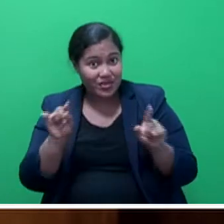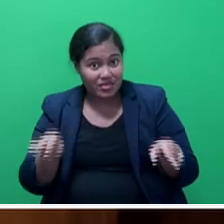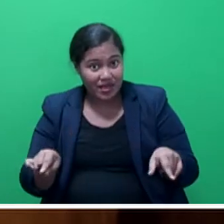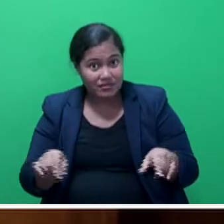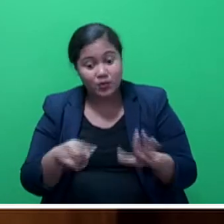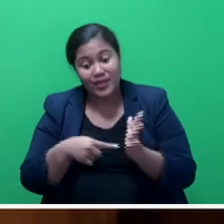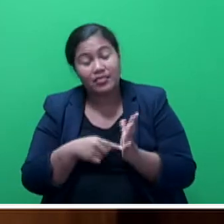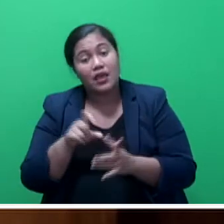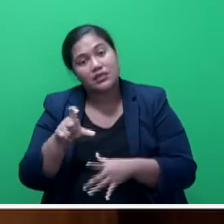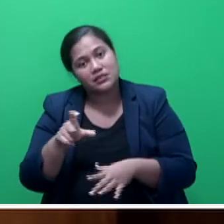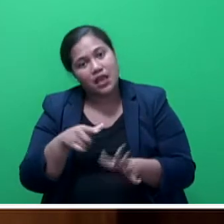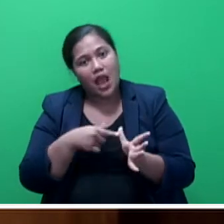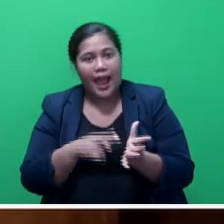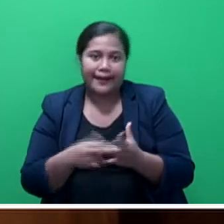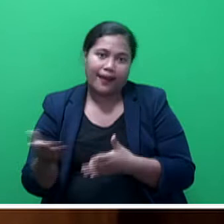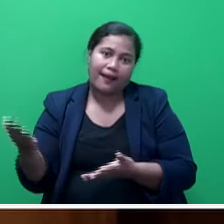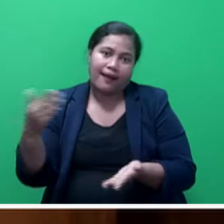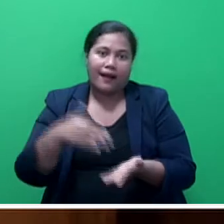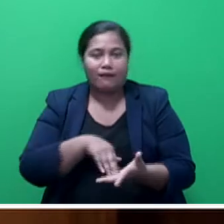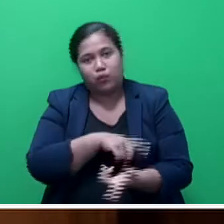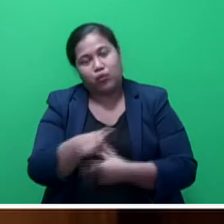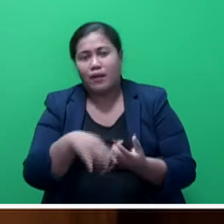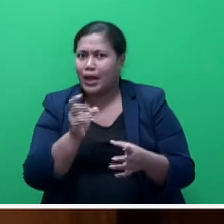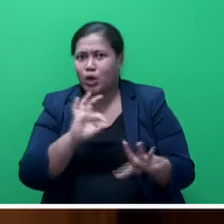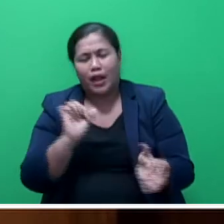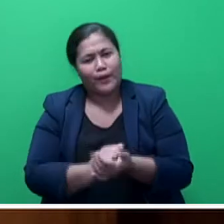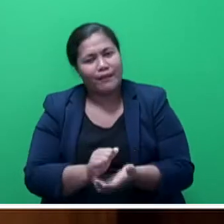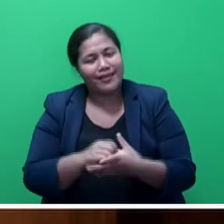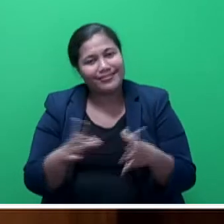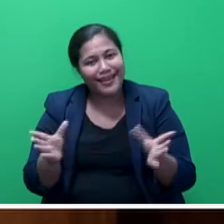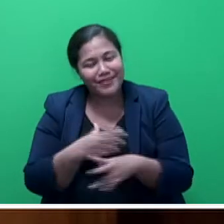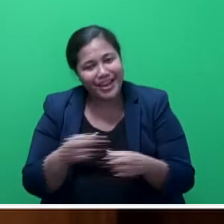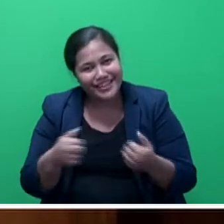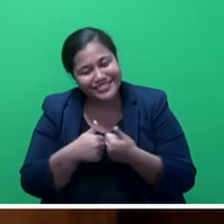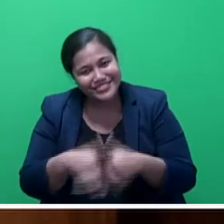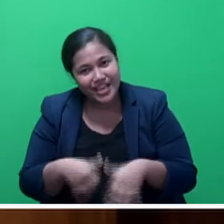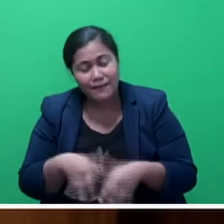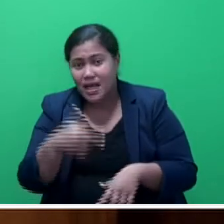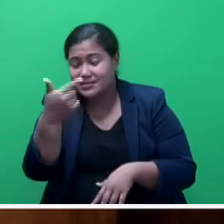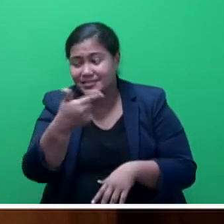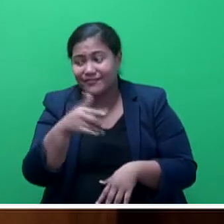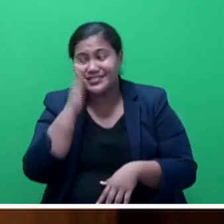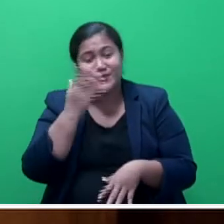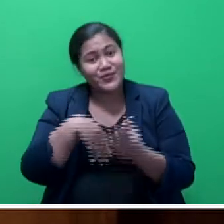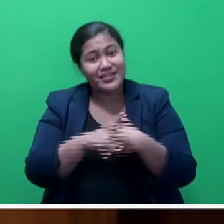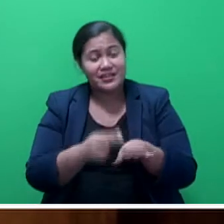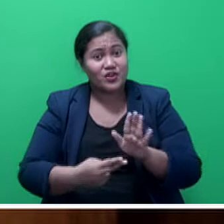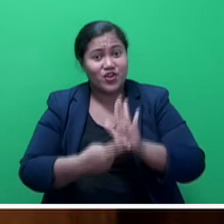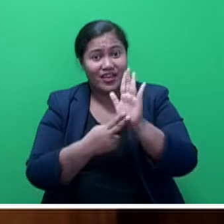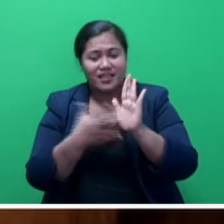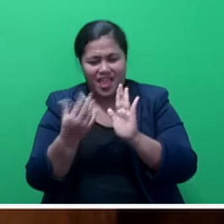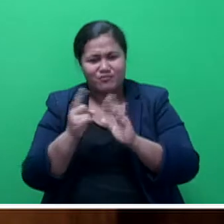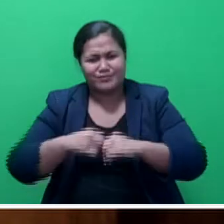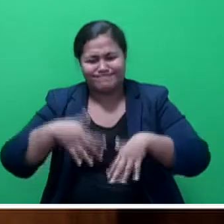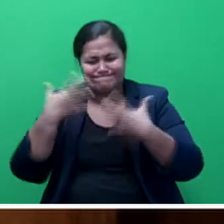Ana. So Ana did not do structural damage, but we had floods. 17 of our schools in the northern division were impacted by the heavy rainfall